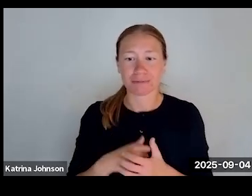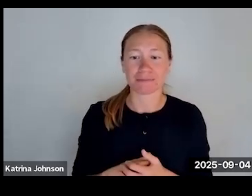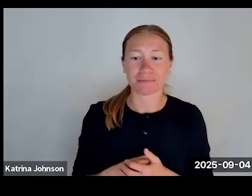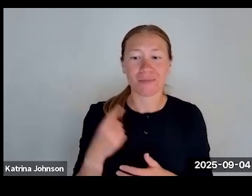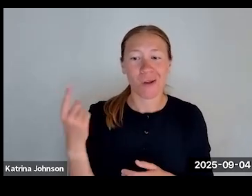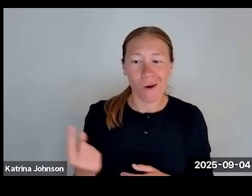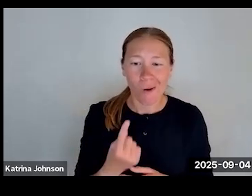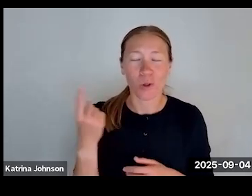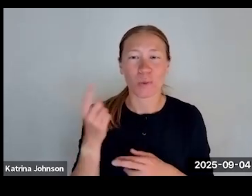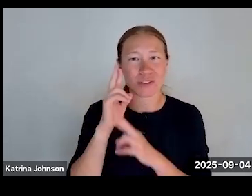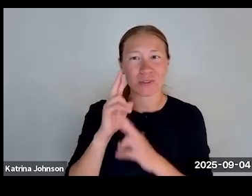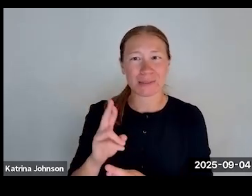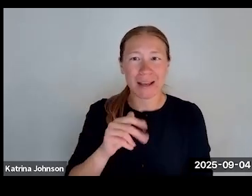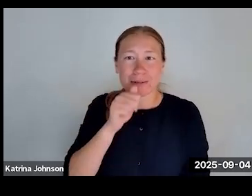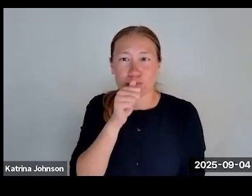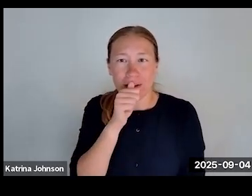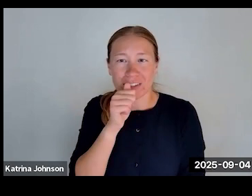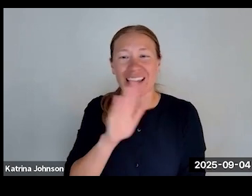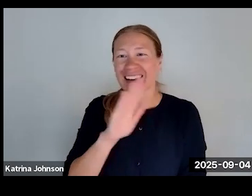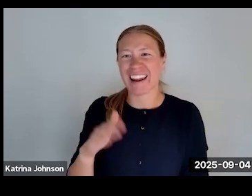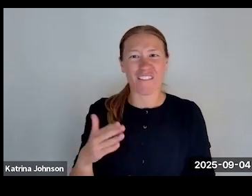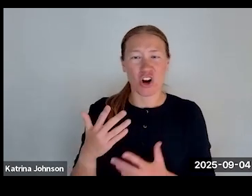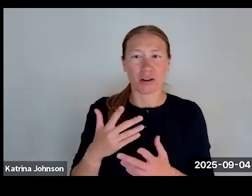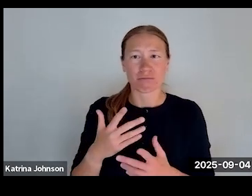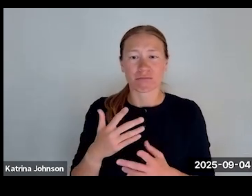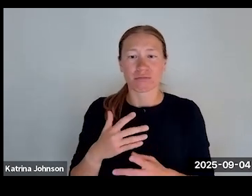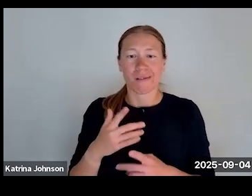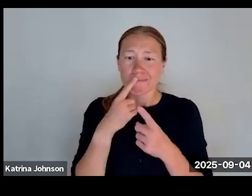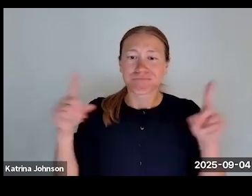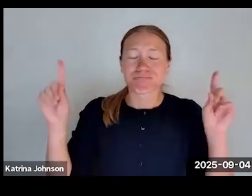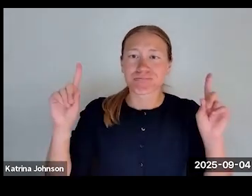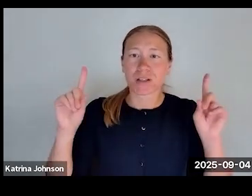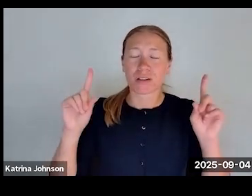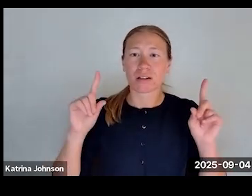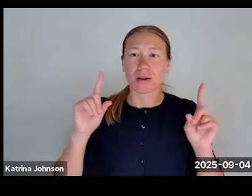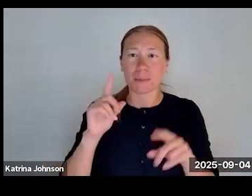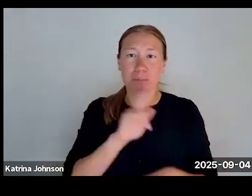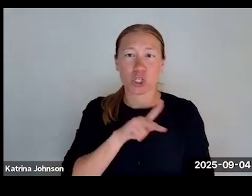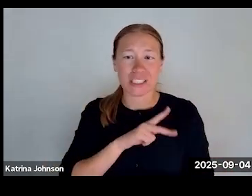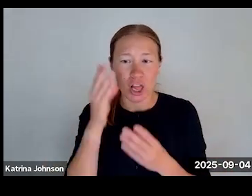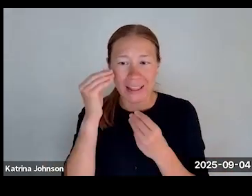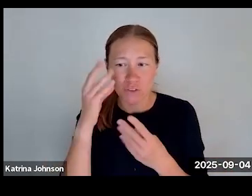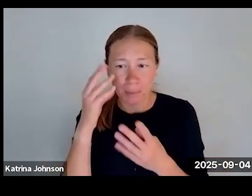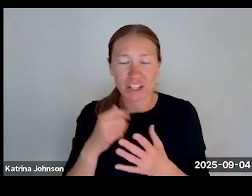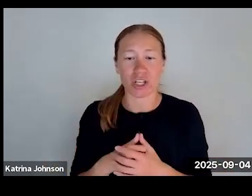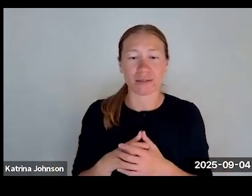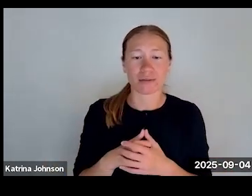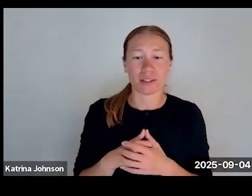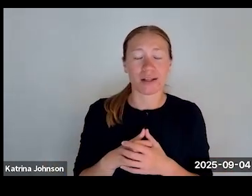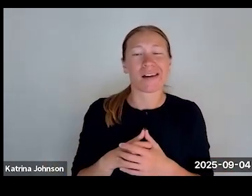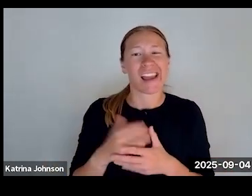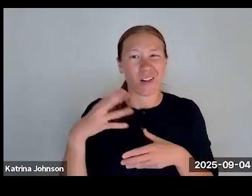respect privacy. Never single out or share personal information about students, including